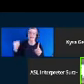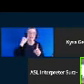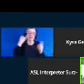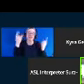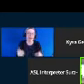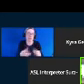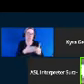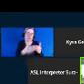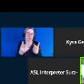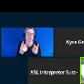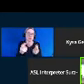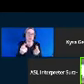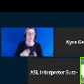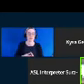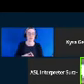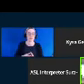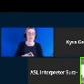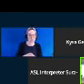please.